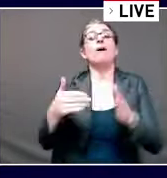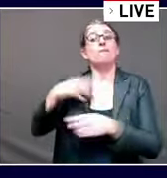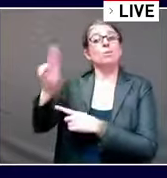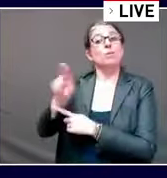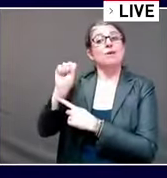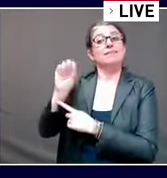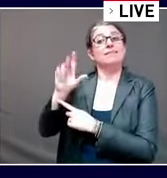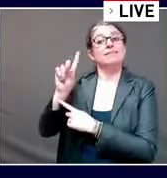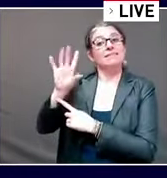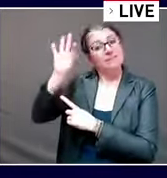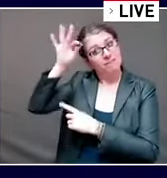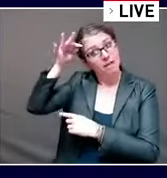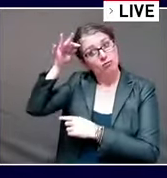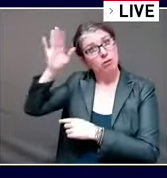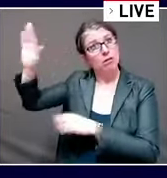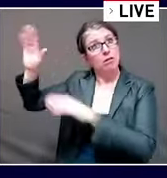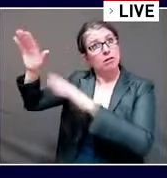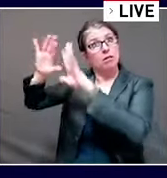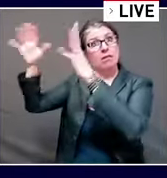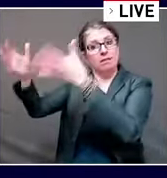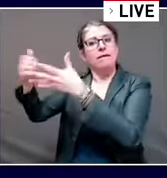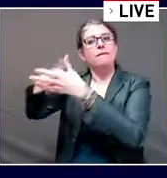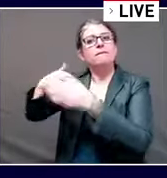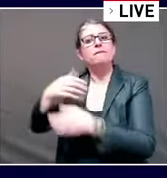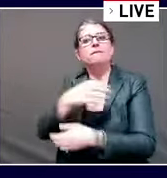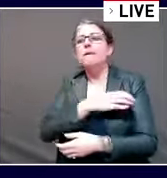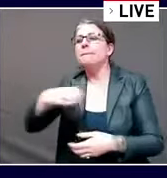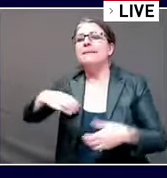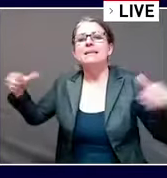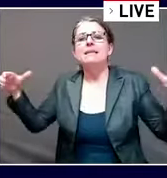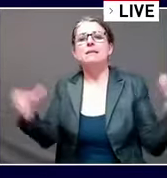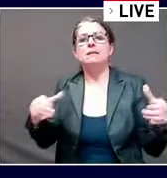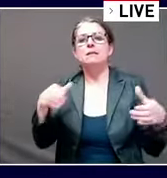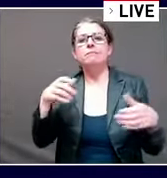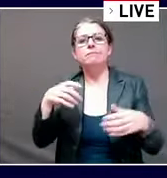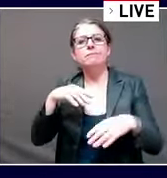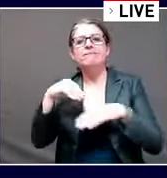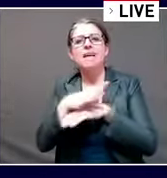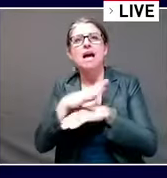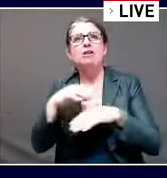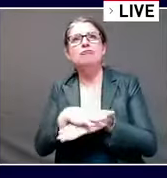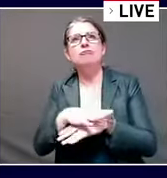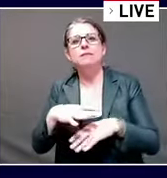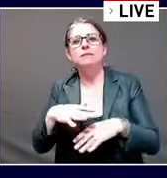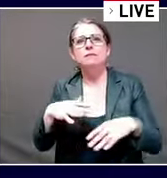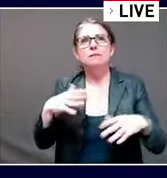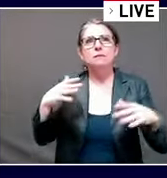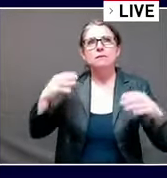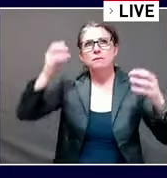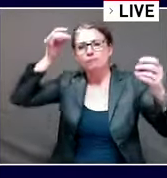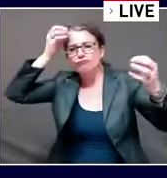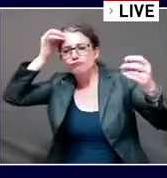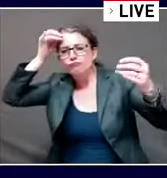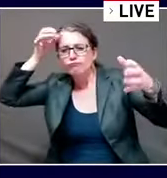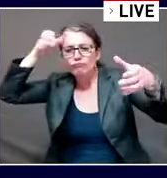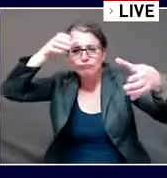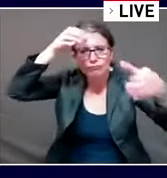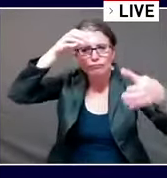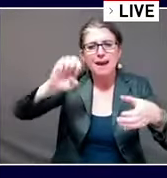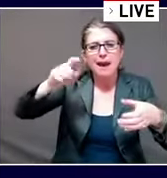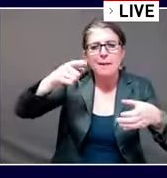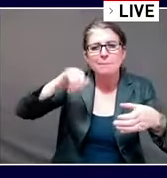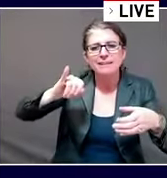Practices. This is a group of expert clinicians and epidemiologists who similarly will take an organic look at the